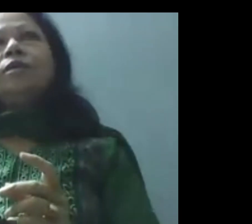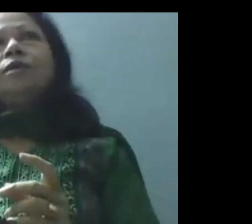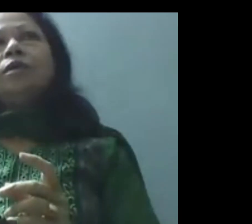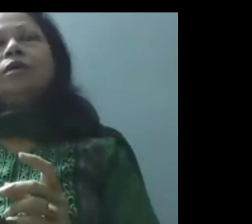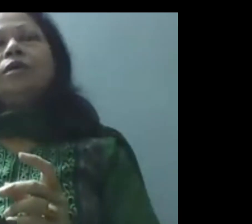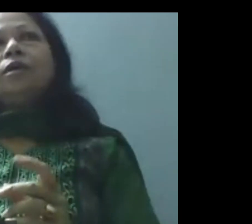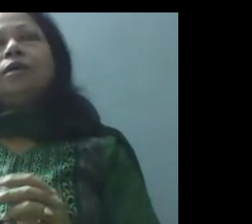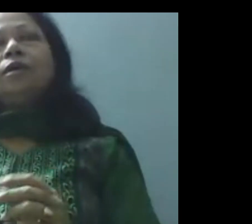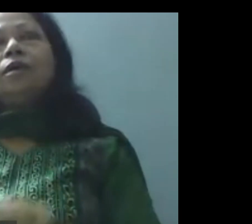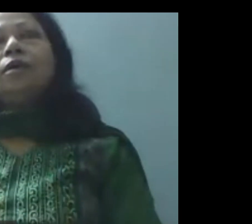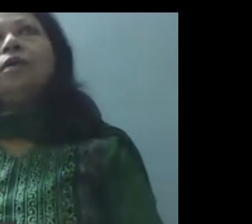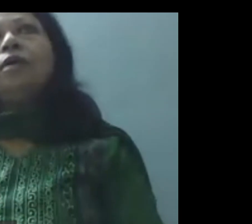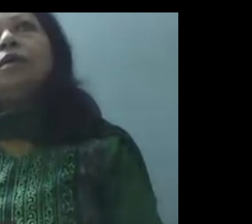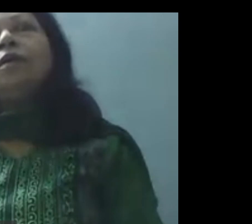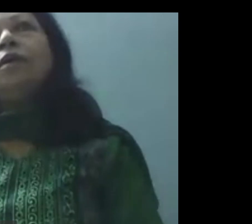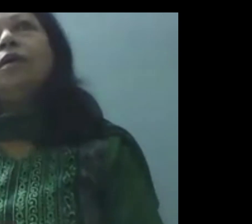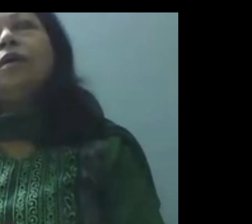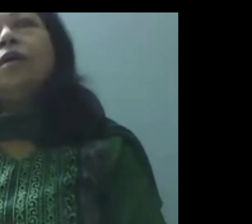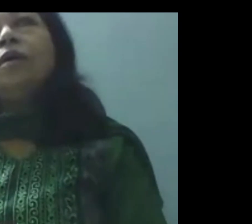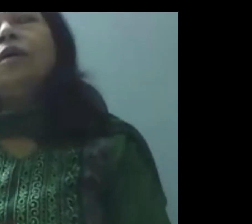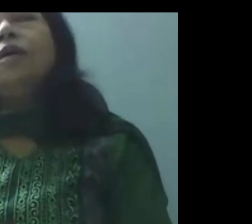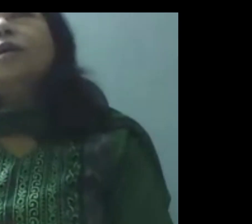media. But